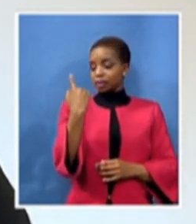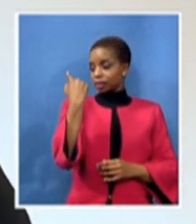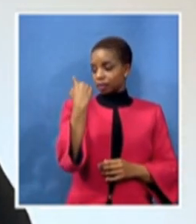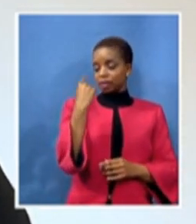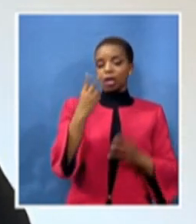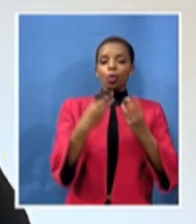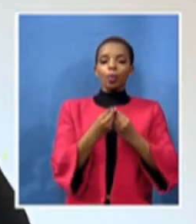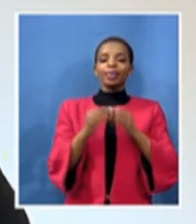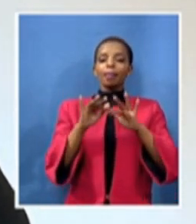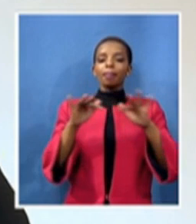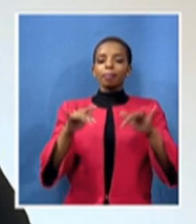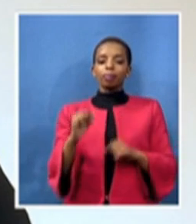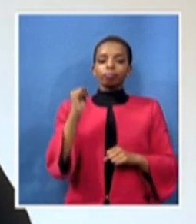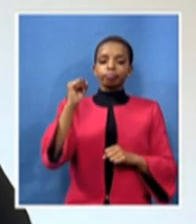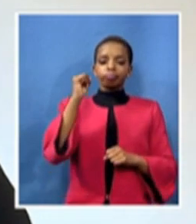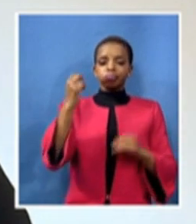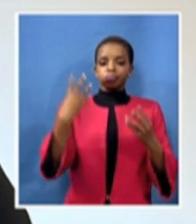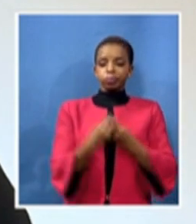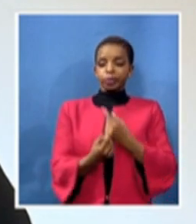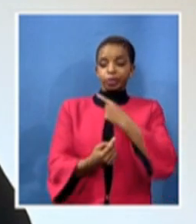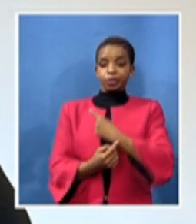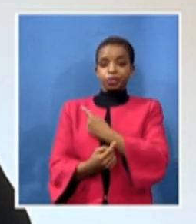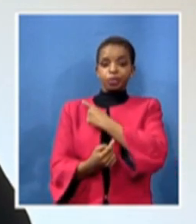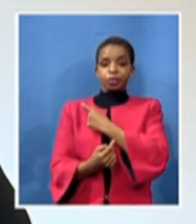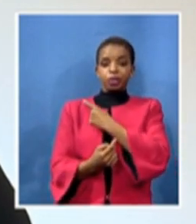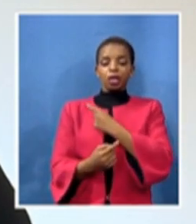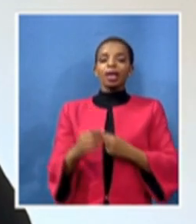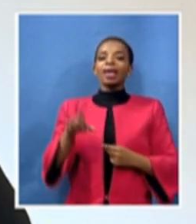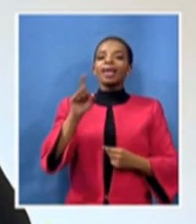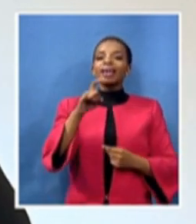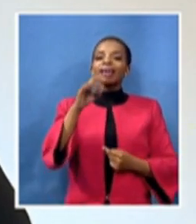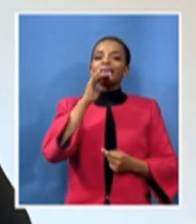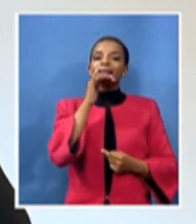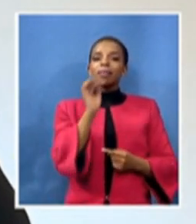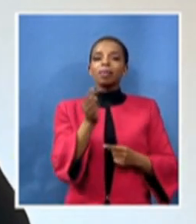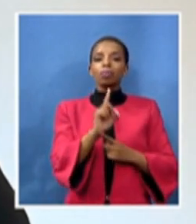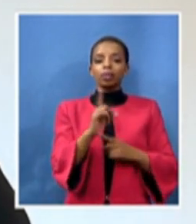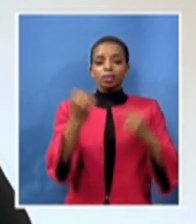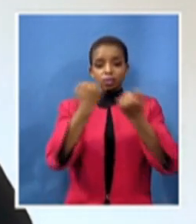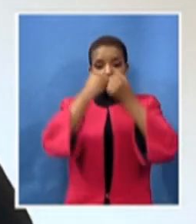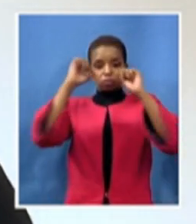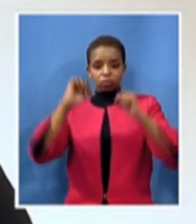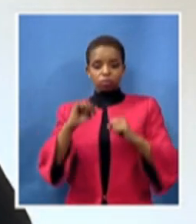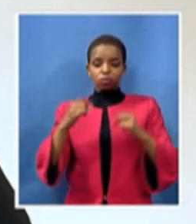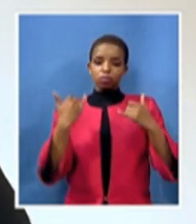revolutionary confrontation with the political and economic system of the day.